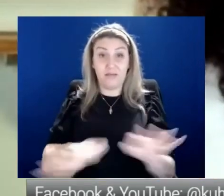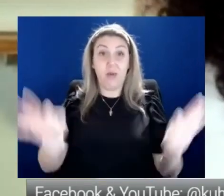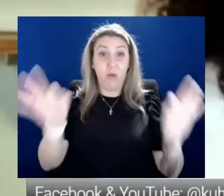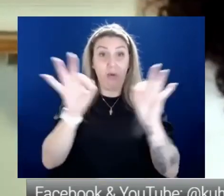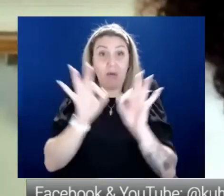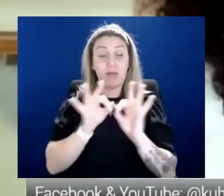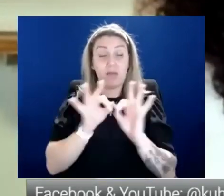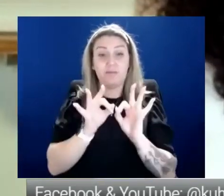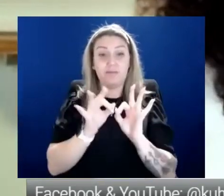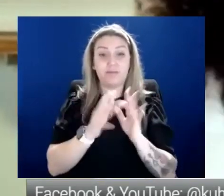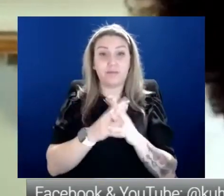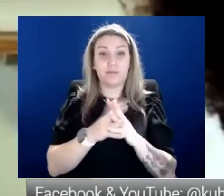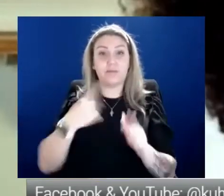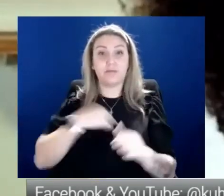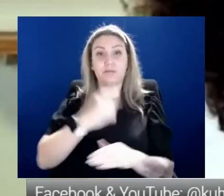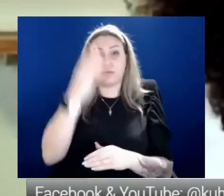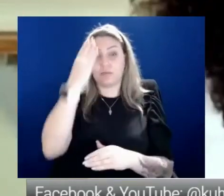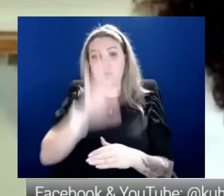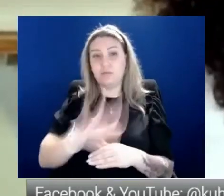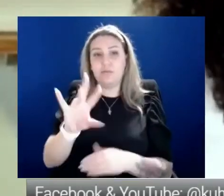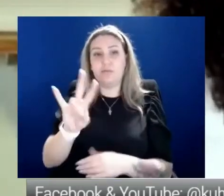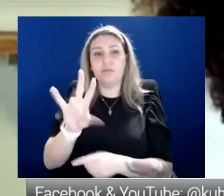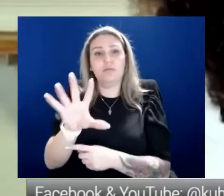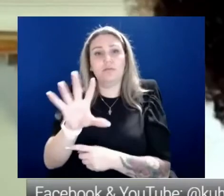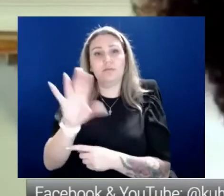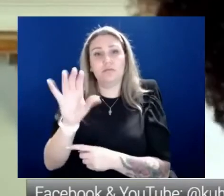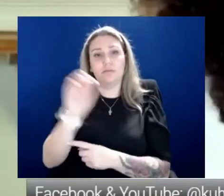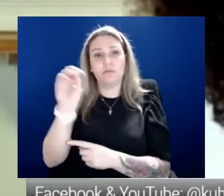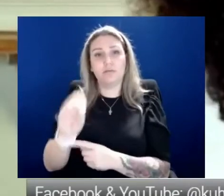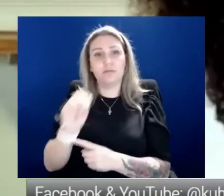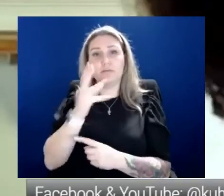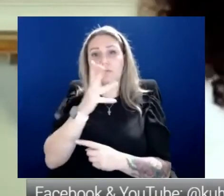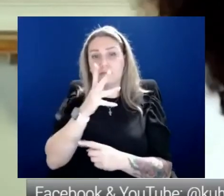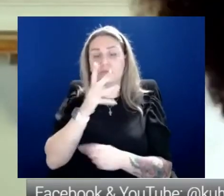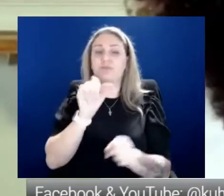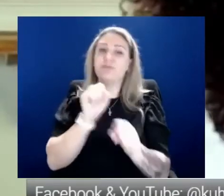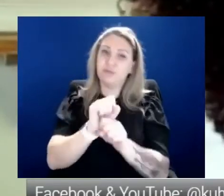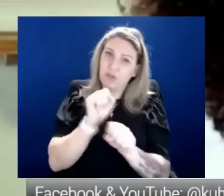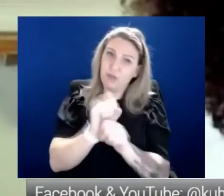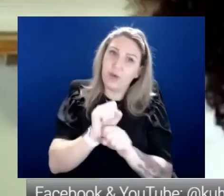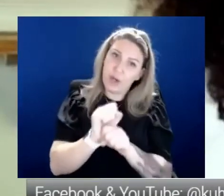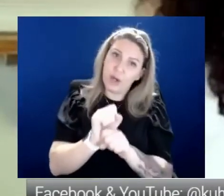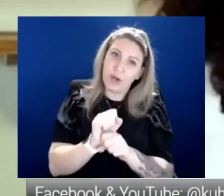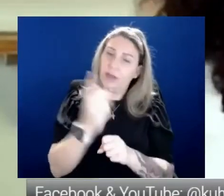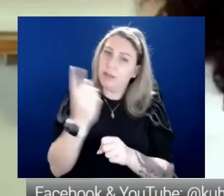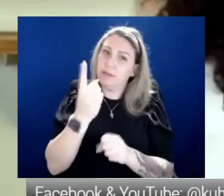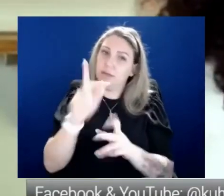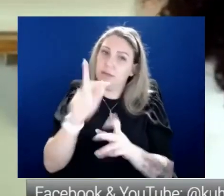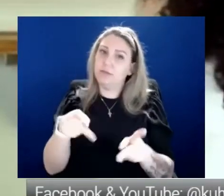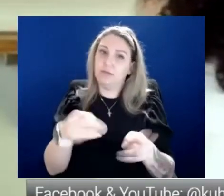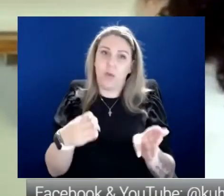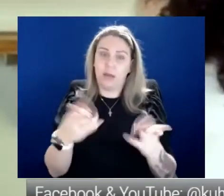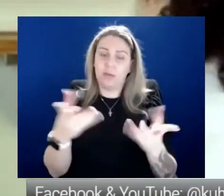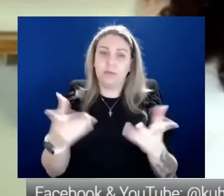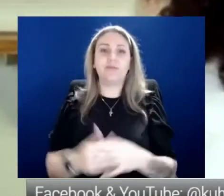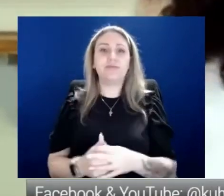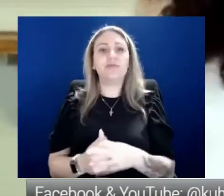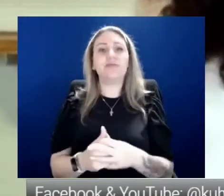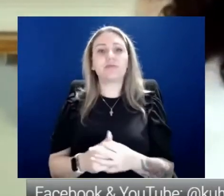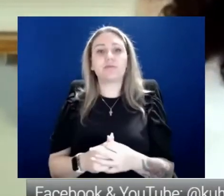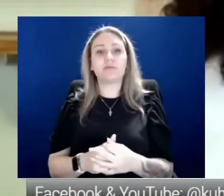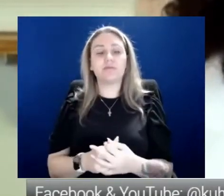we know that about 75% of moms are working moms in some capacity. And if we